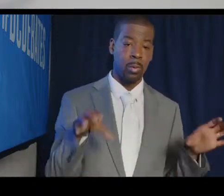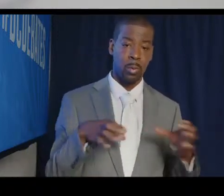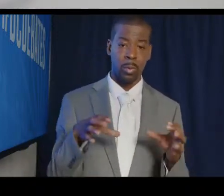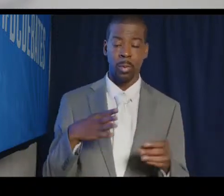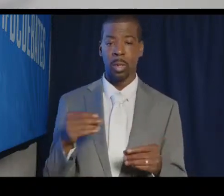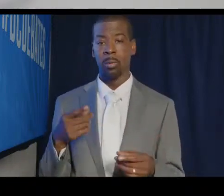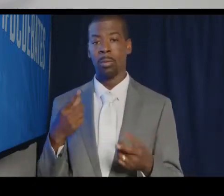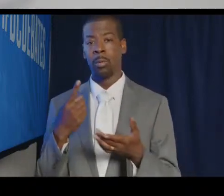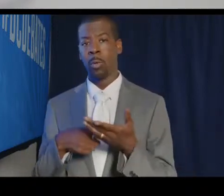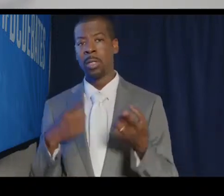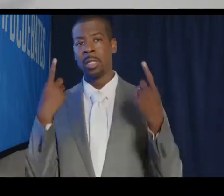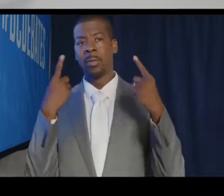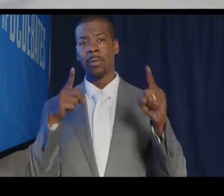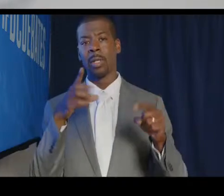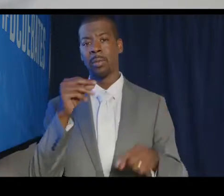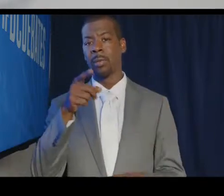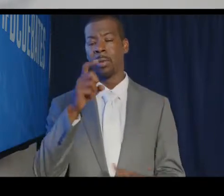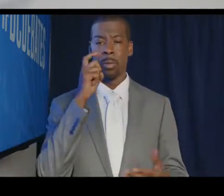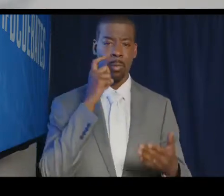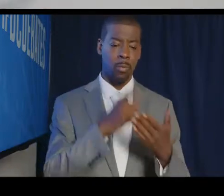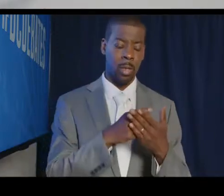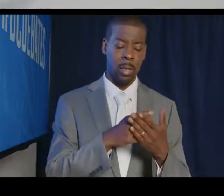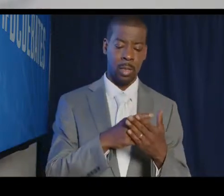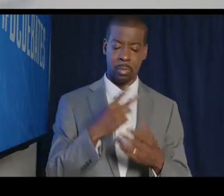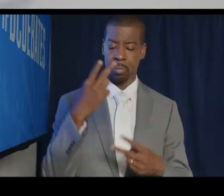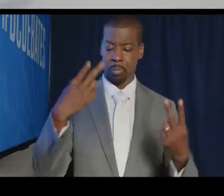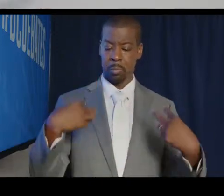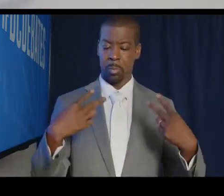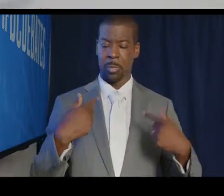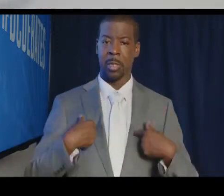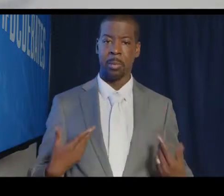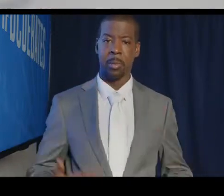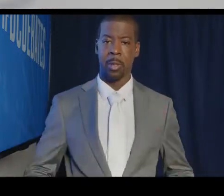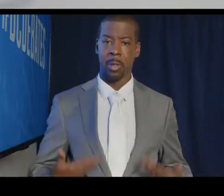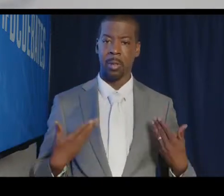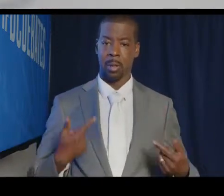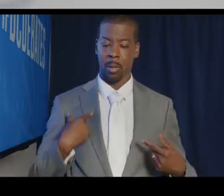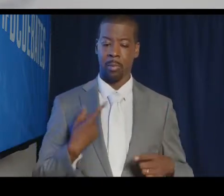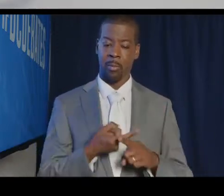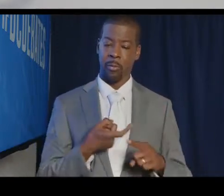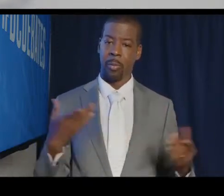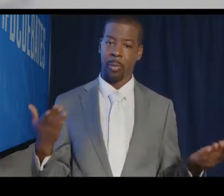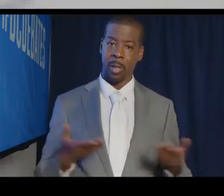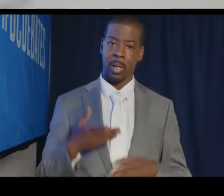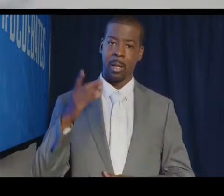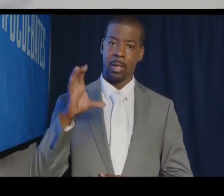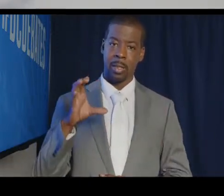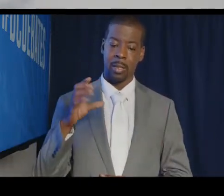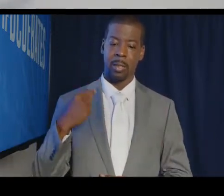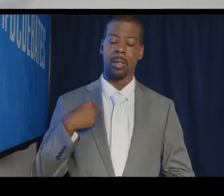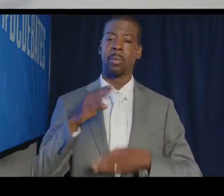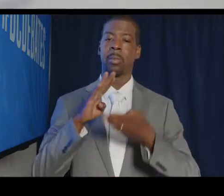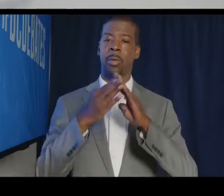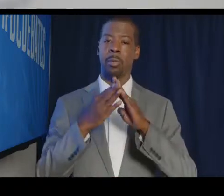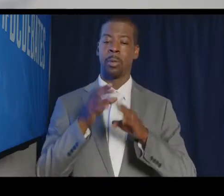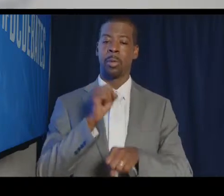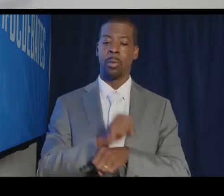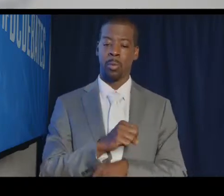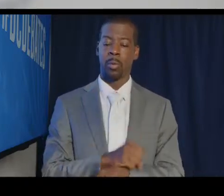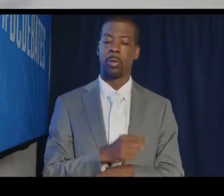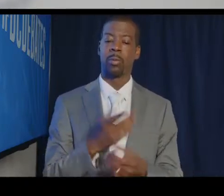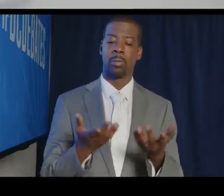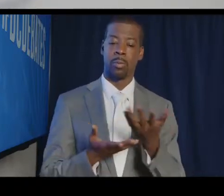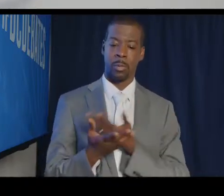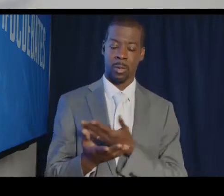but also for you to recognize and hear that I am here because I am birthed out of the people. I am a community worker, community engagement person,